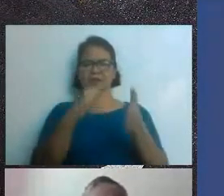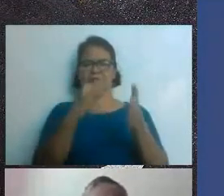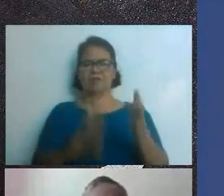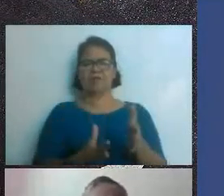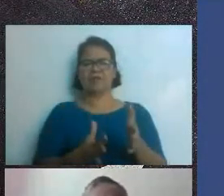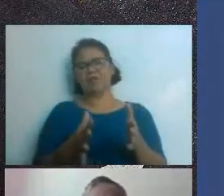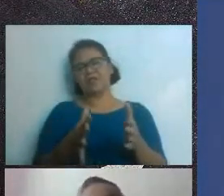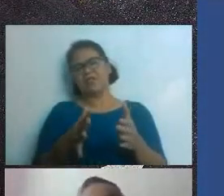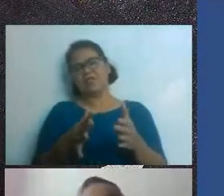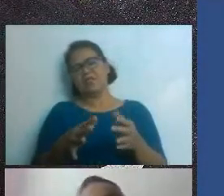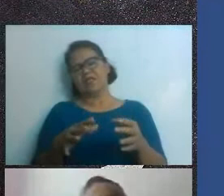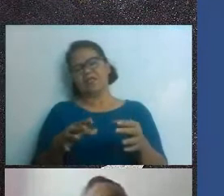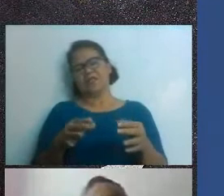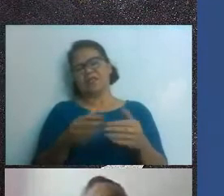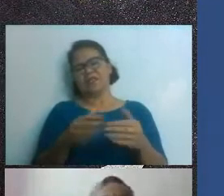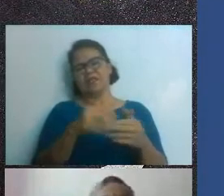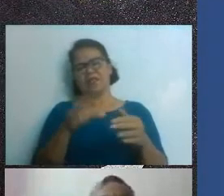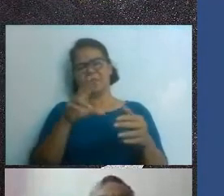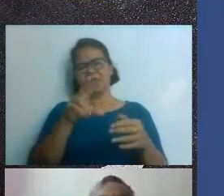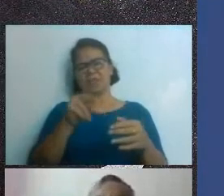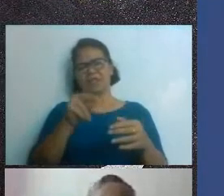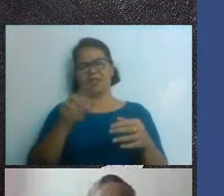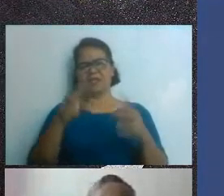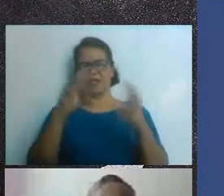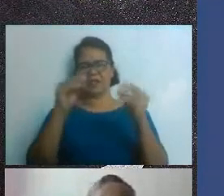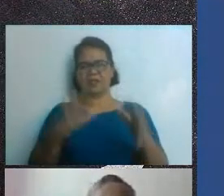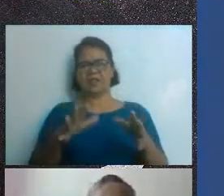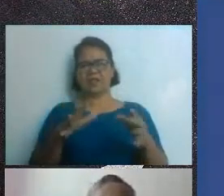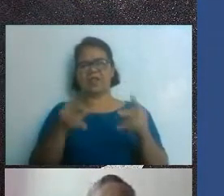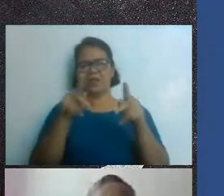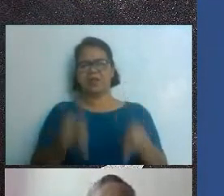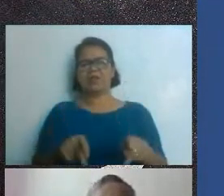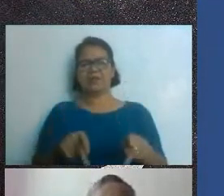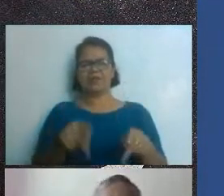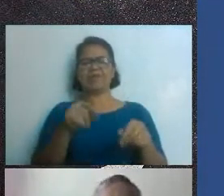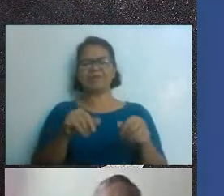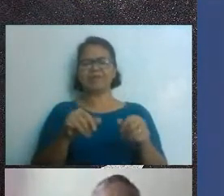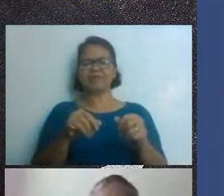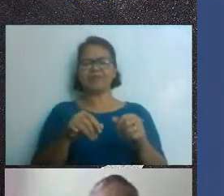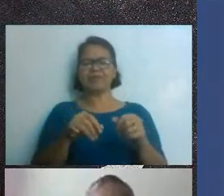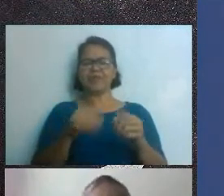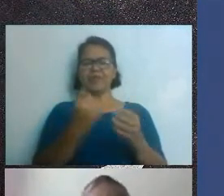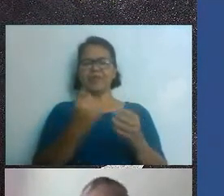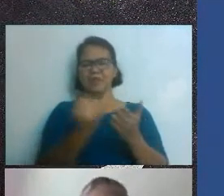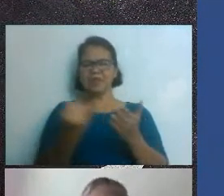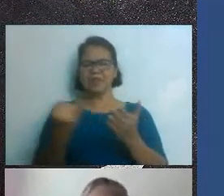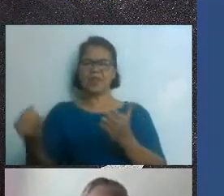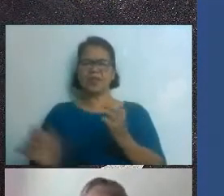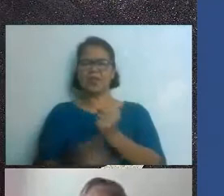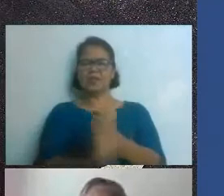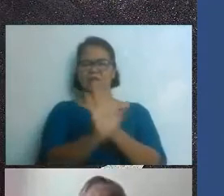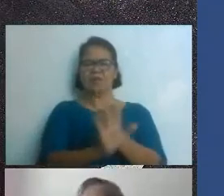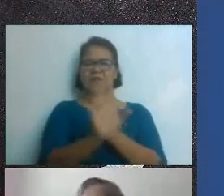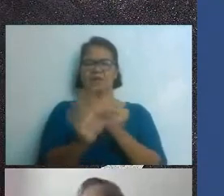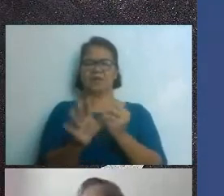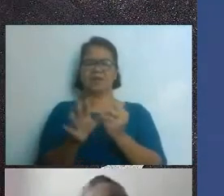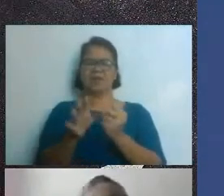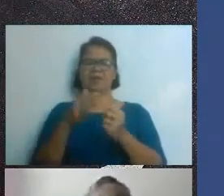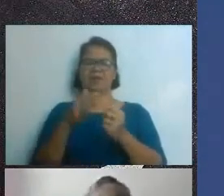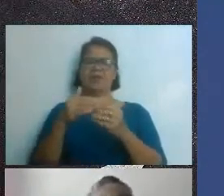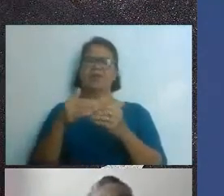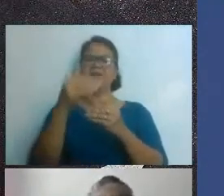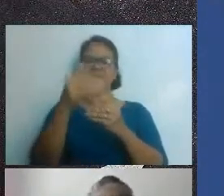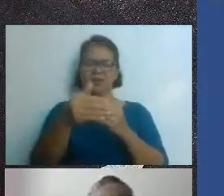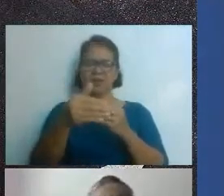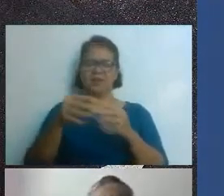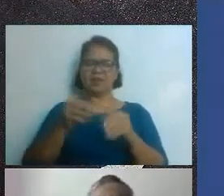personnel. And we will also be an instrument in the prevention of the further transmission of COVID-19. The second